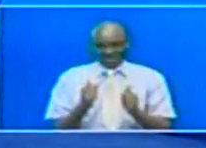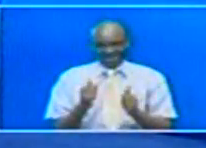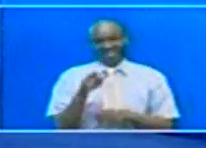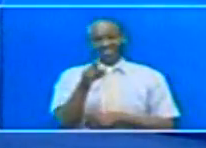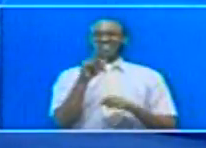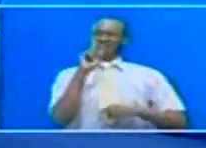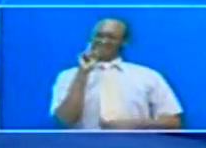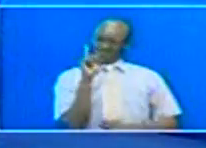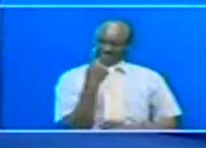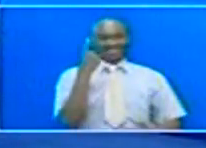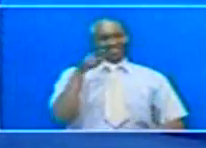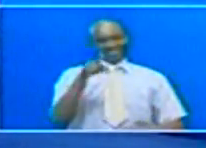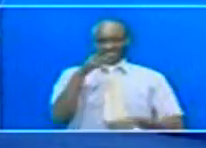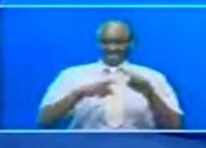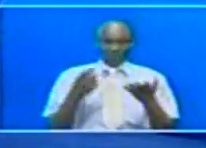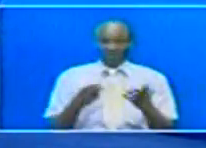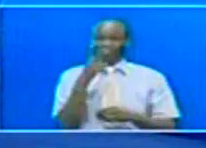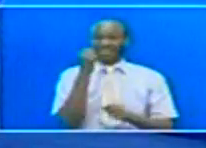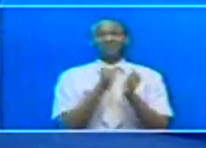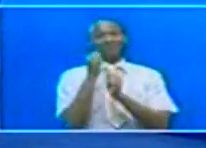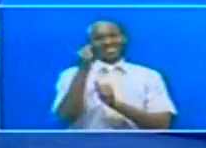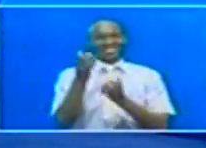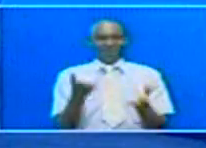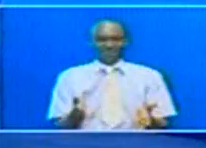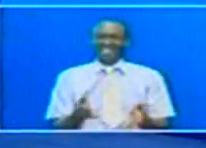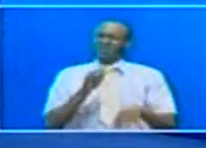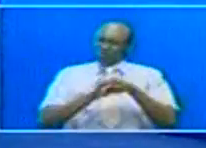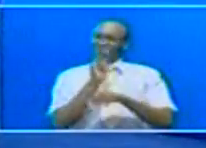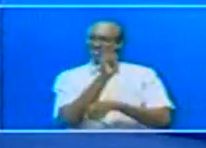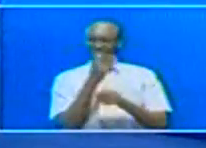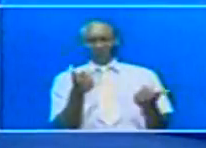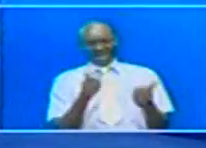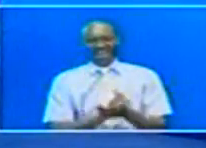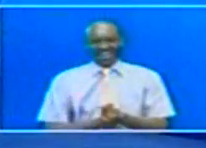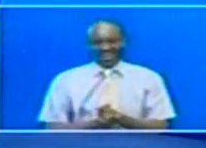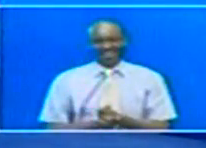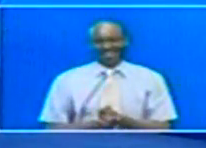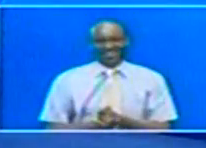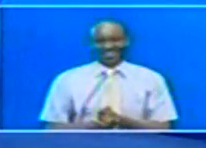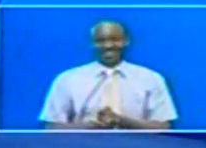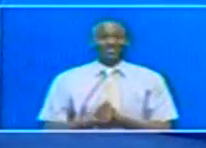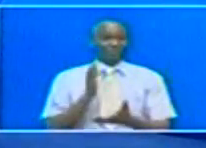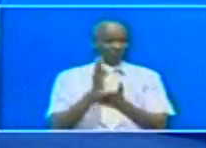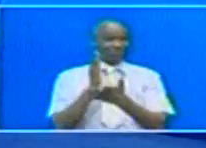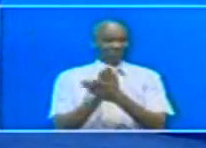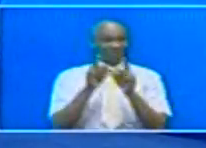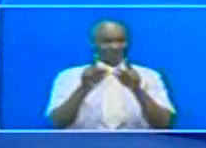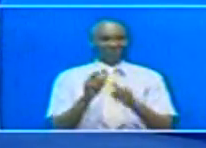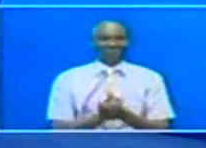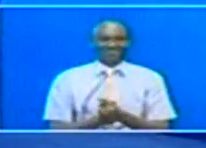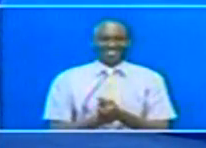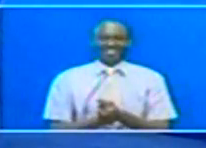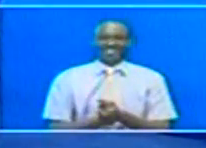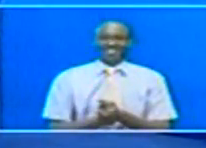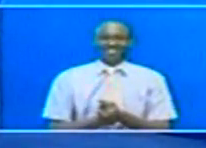bulletin this year in of 2015. Absolutely. Good to see you again. Good to see you. Really? Yes, I did. I missed you